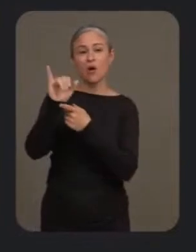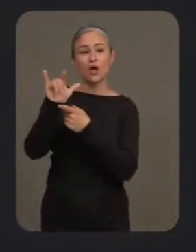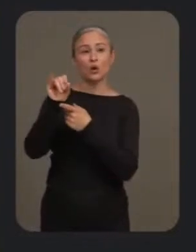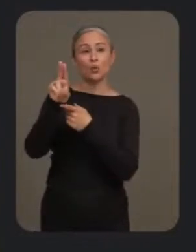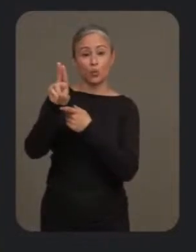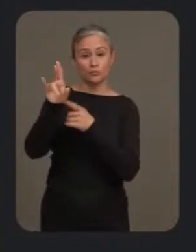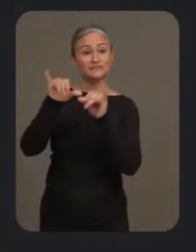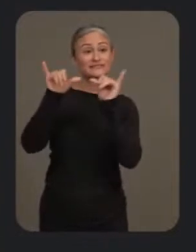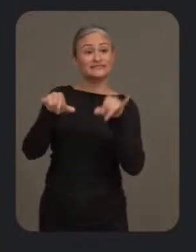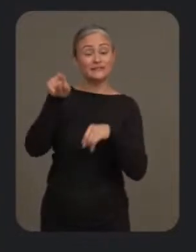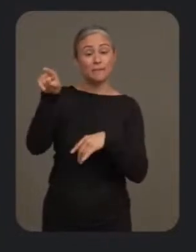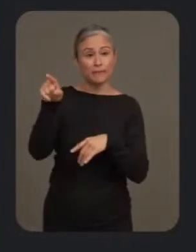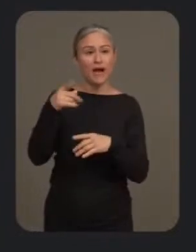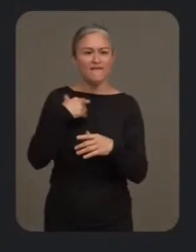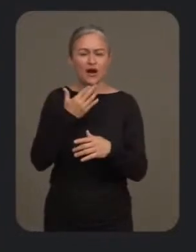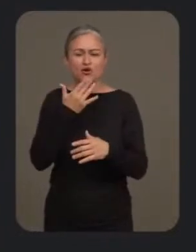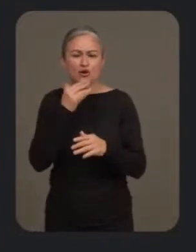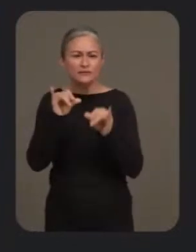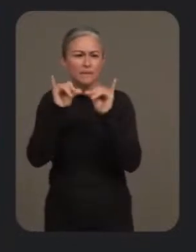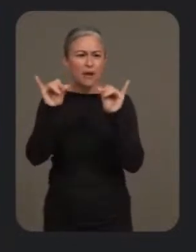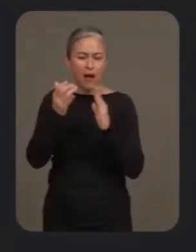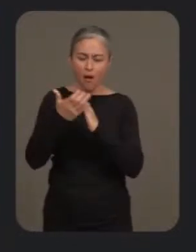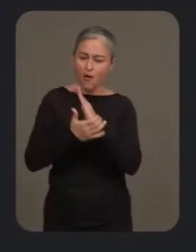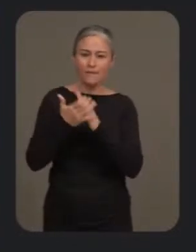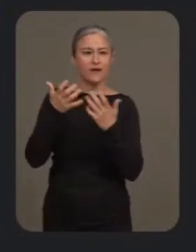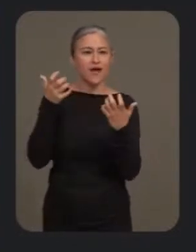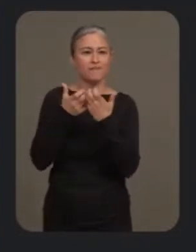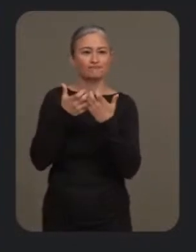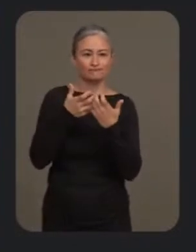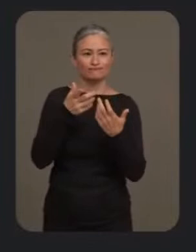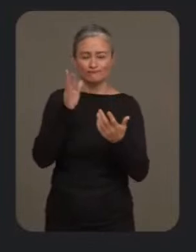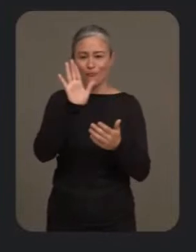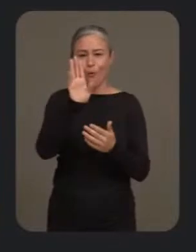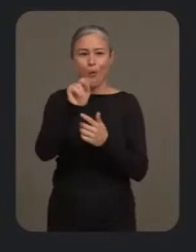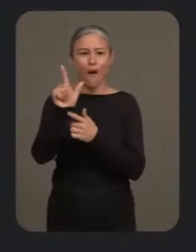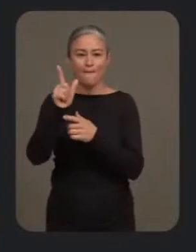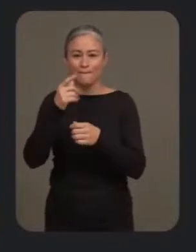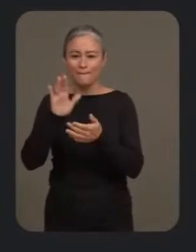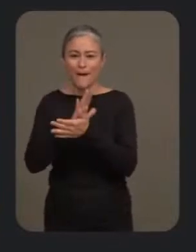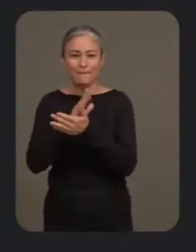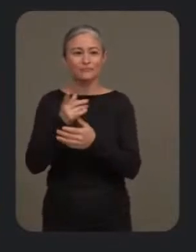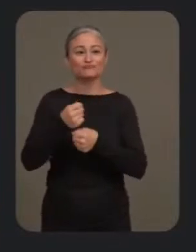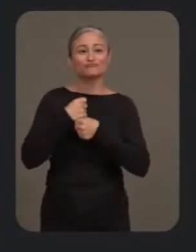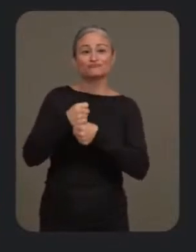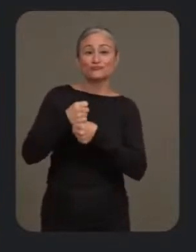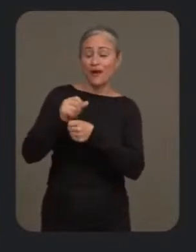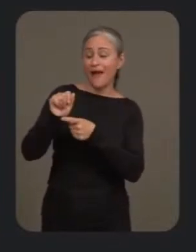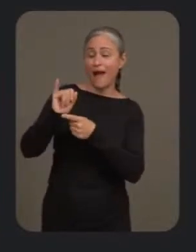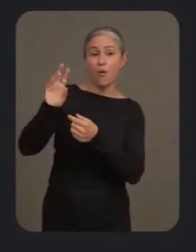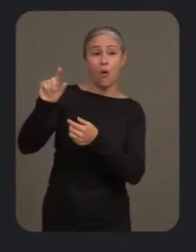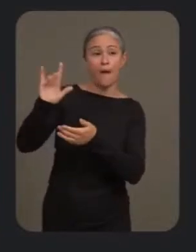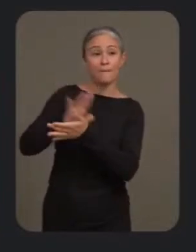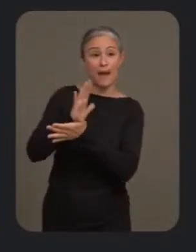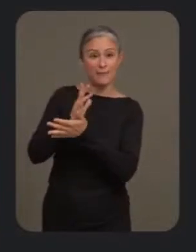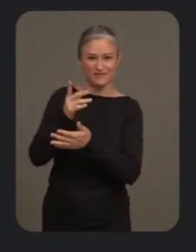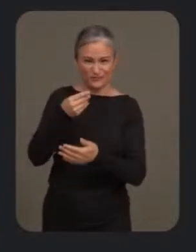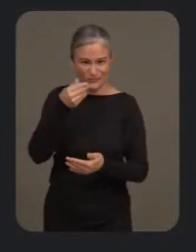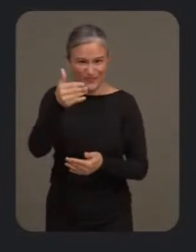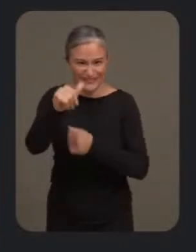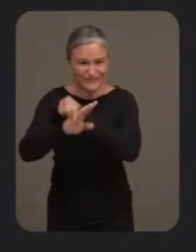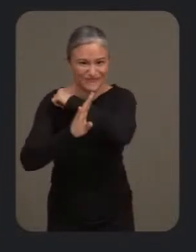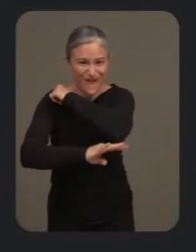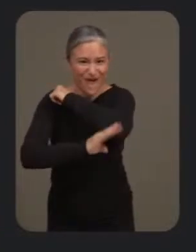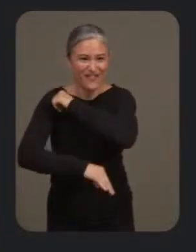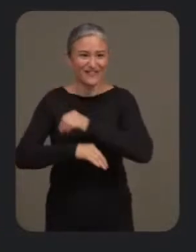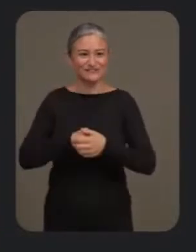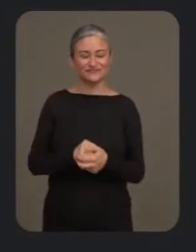color palette is automatically adapted to match the wallpaper I created. Generative AI wallpapers will be coming this fall.